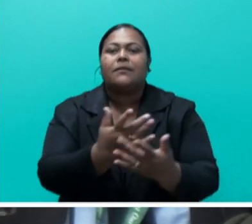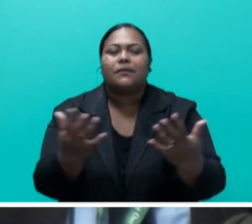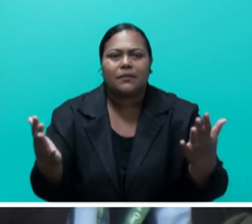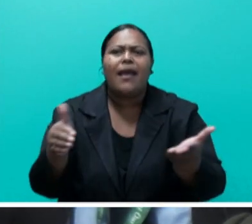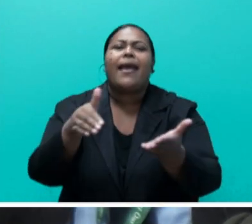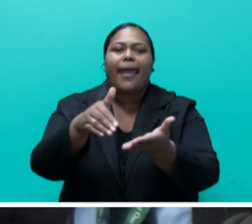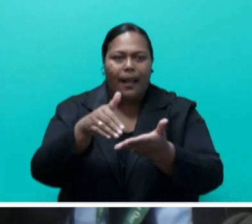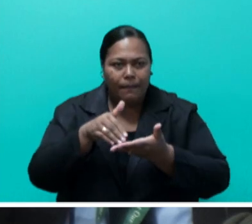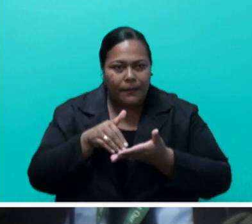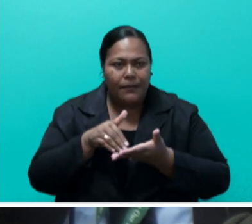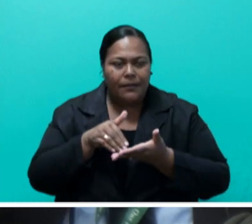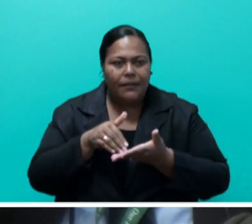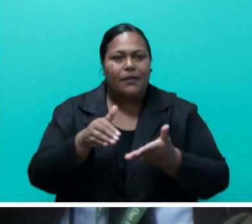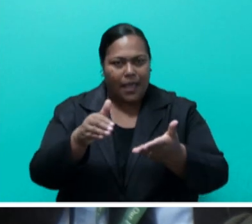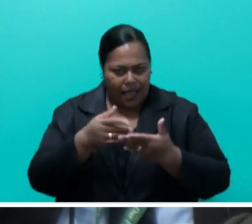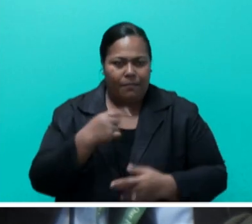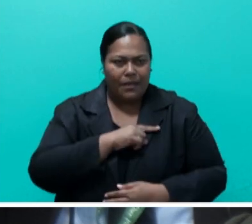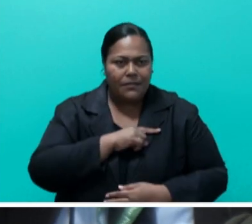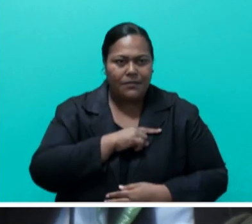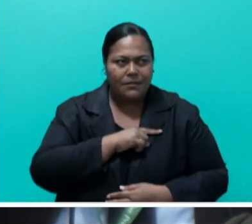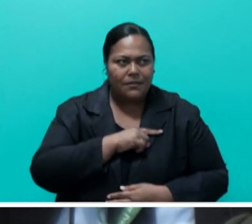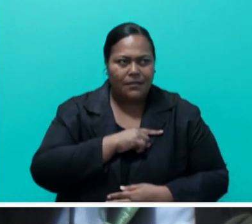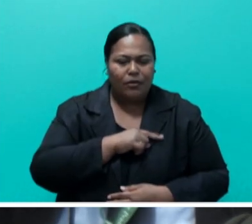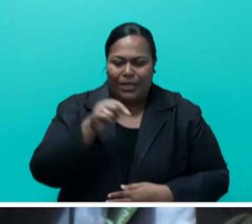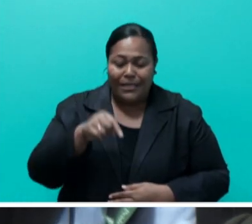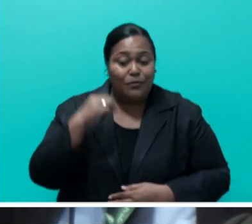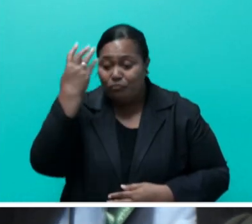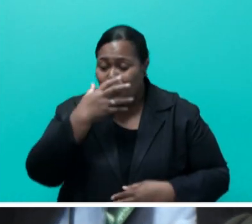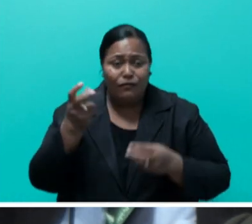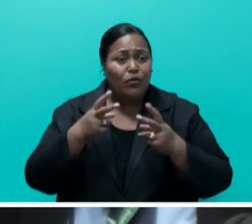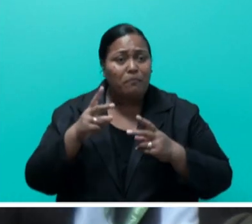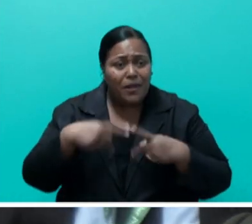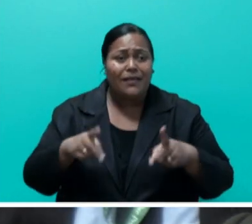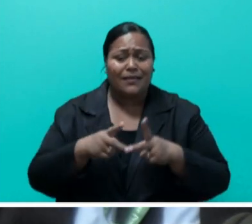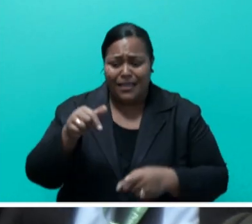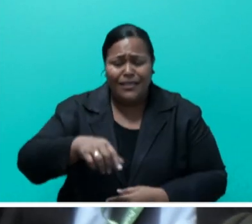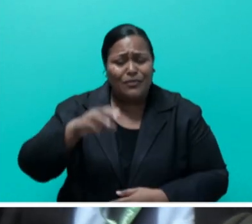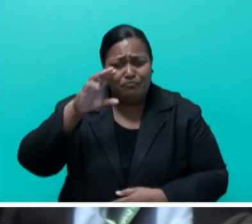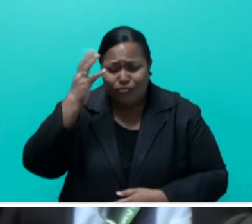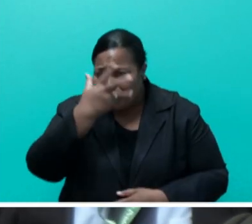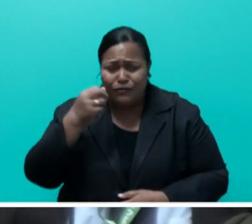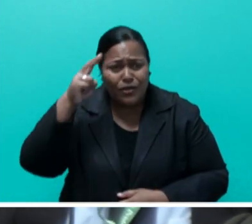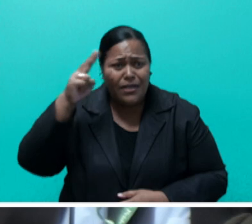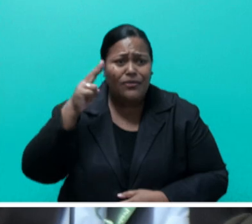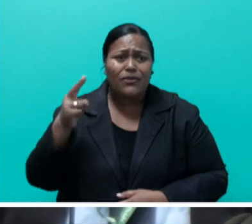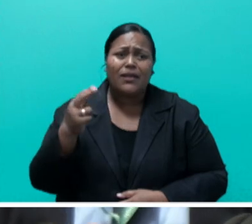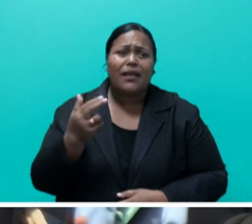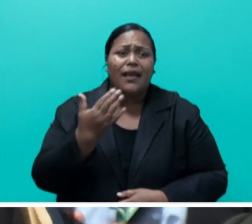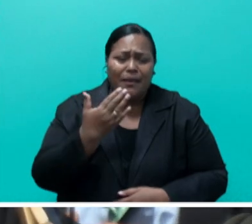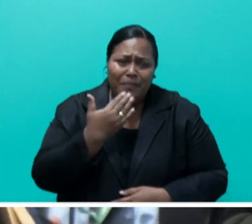help every other member of this beautiful place, of this beautiful nation, to help cure us of